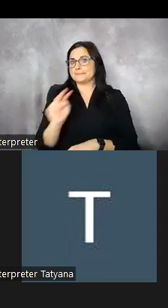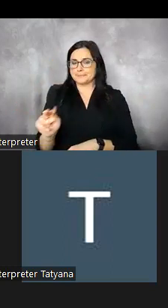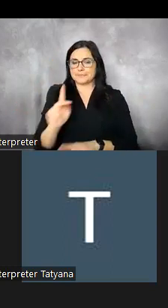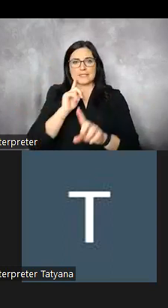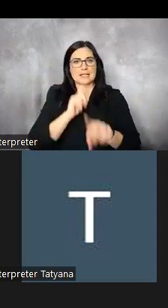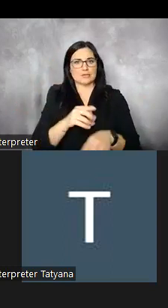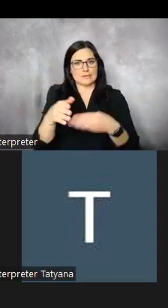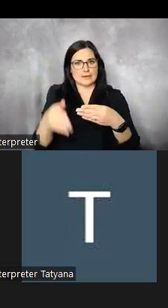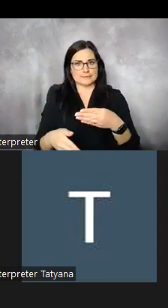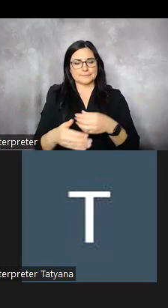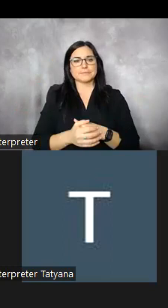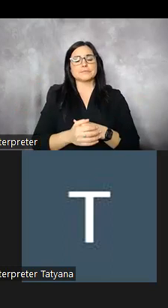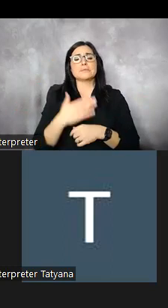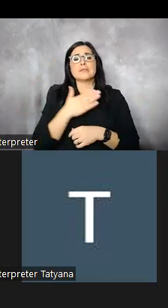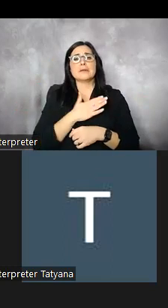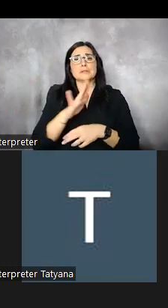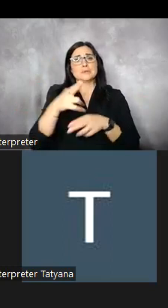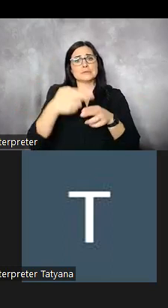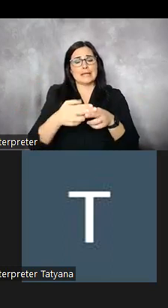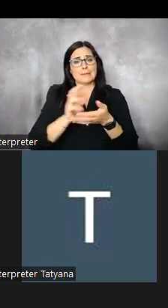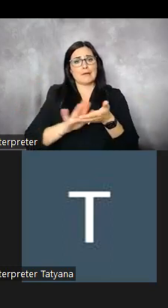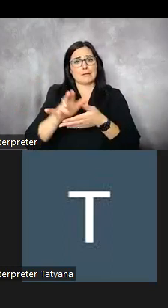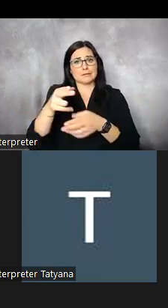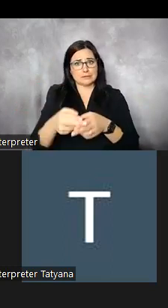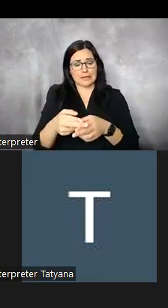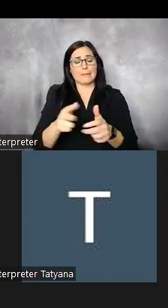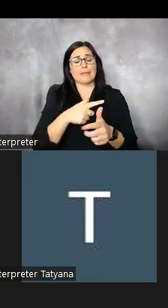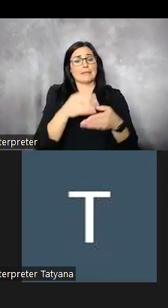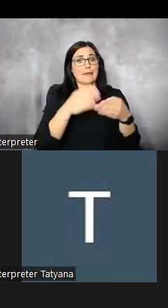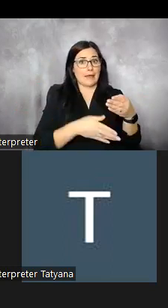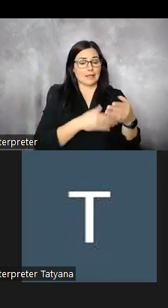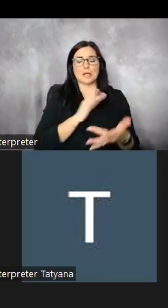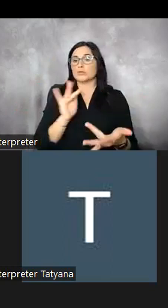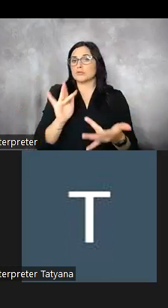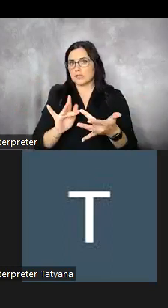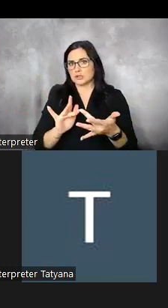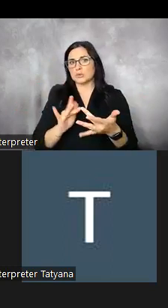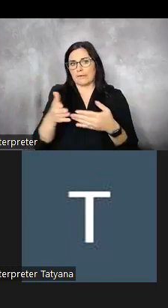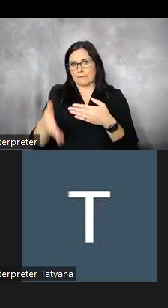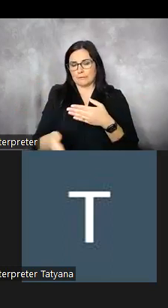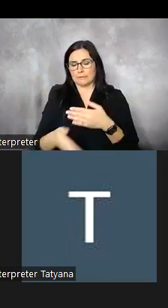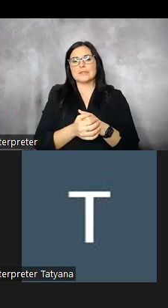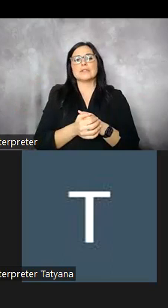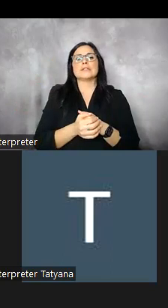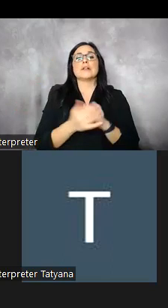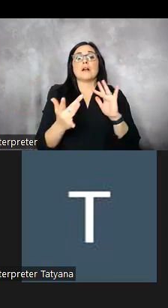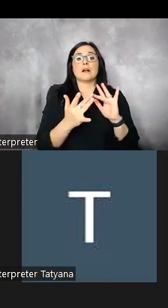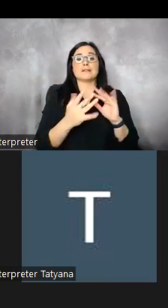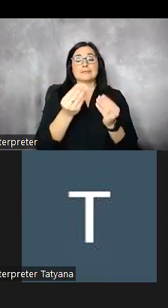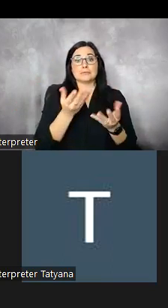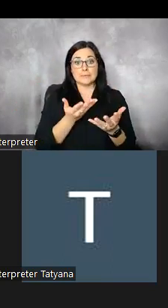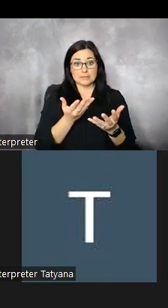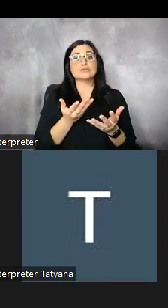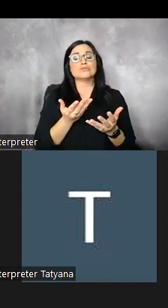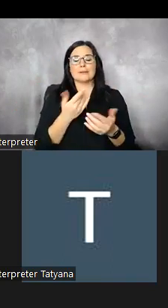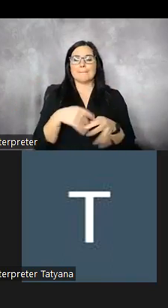college, I will track you down offline after the presentation, make sure that everybody's question gets answered. And then contact information, which is usually pretty important